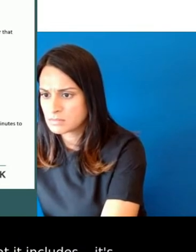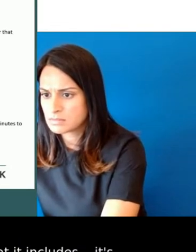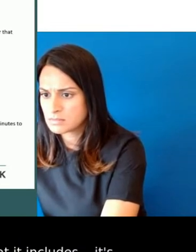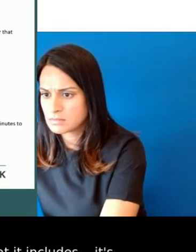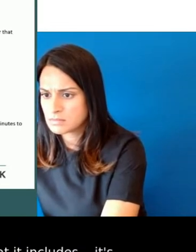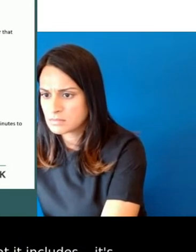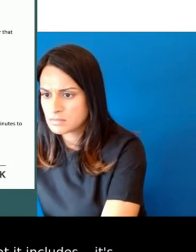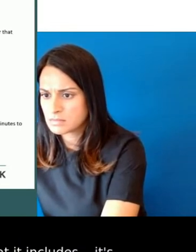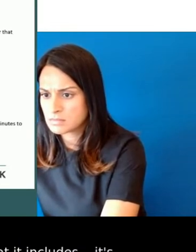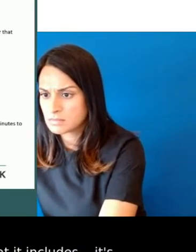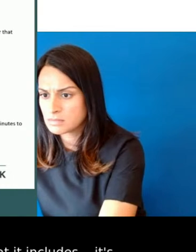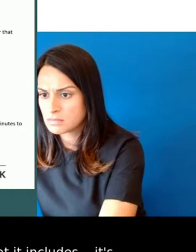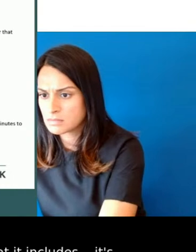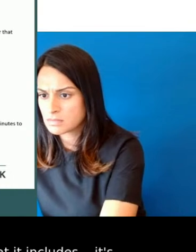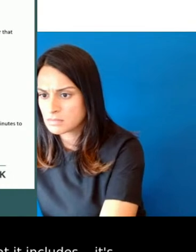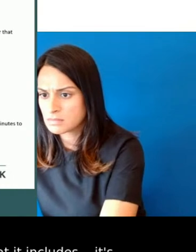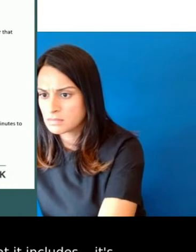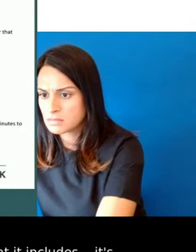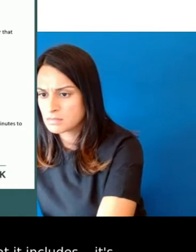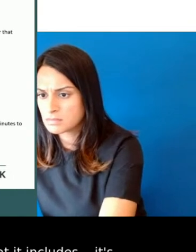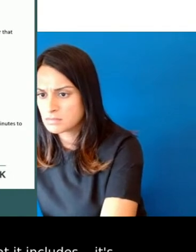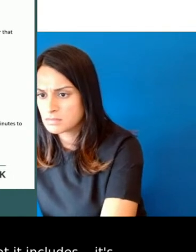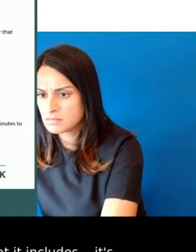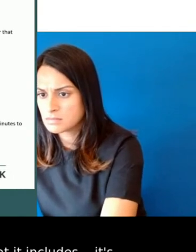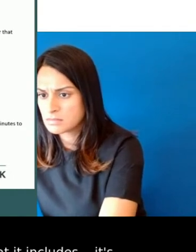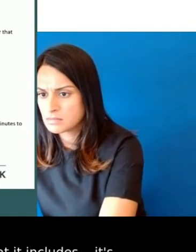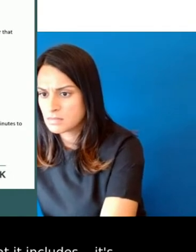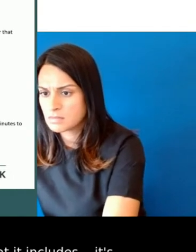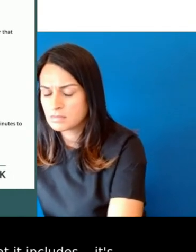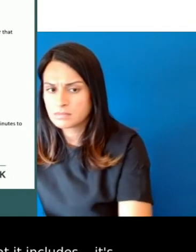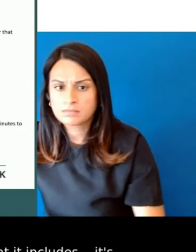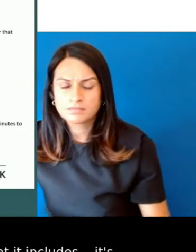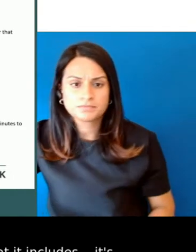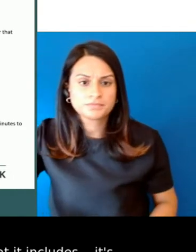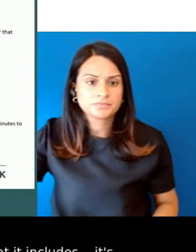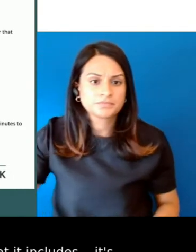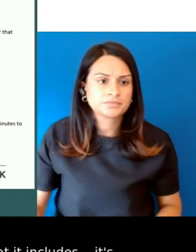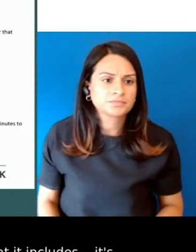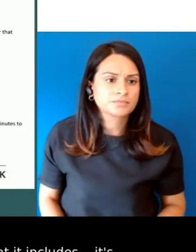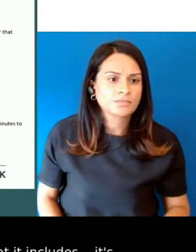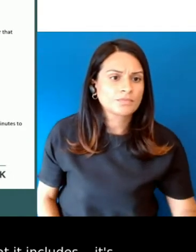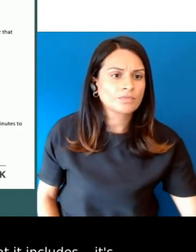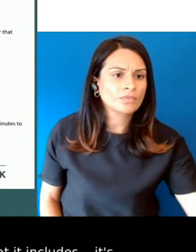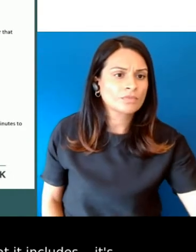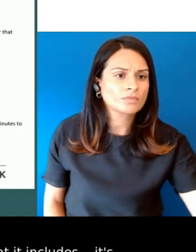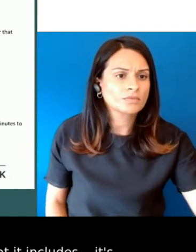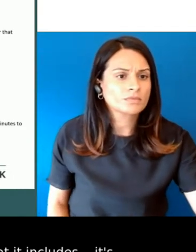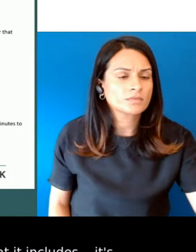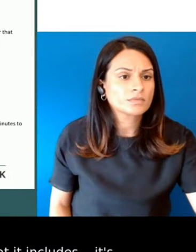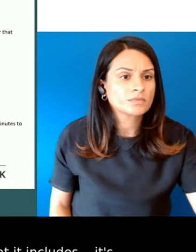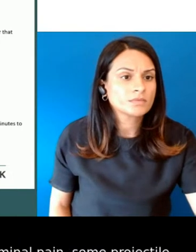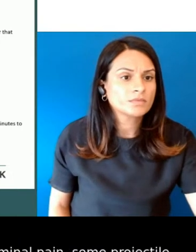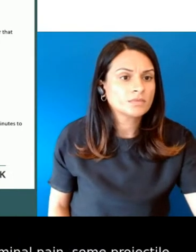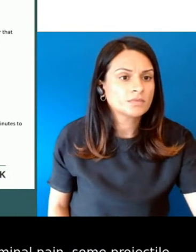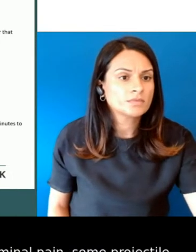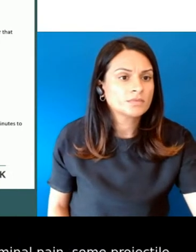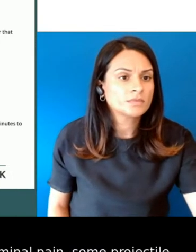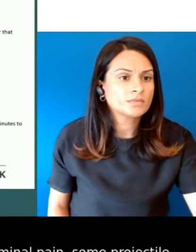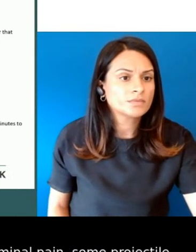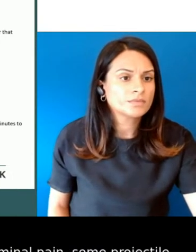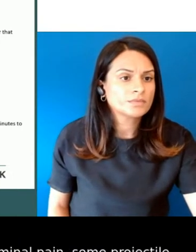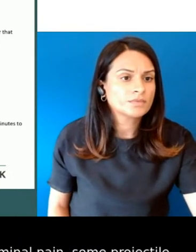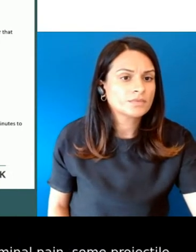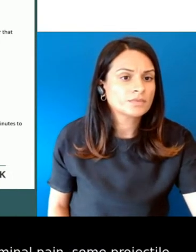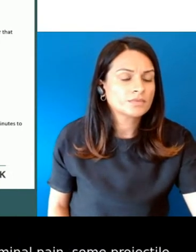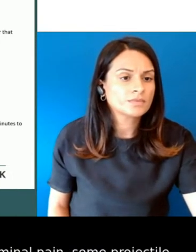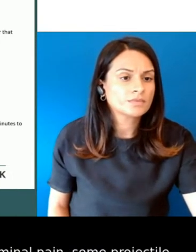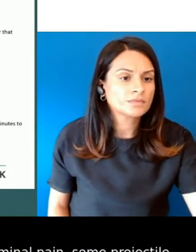with um you know sometimes projectile vomit or die it's severe diarrhea but that can present as well so alongside those